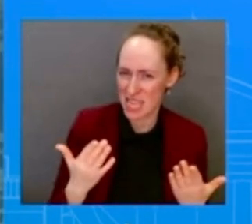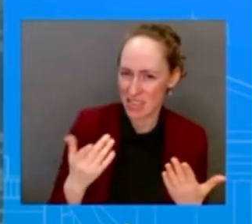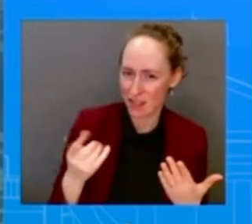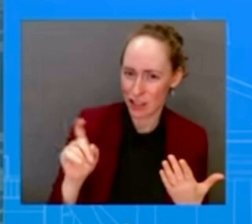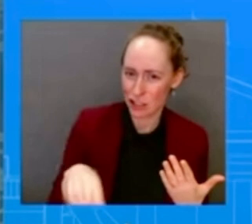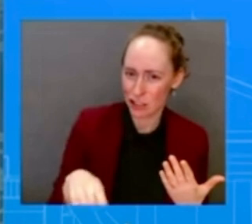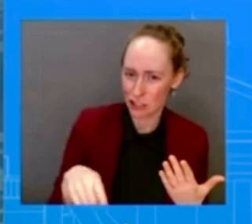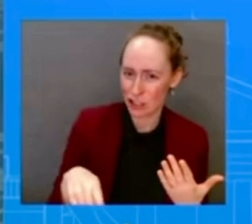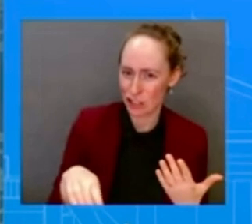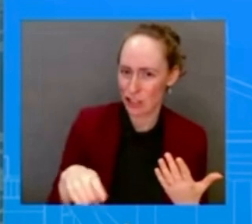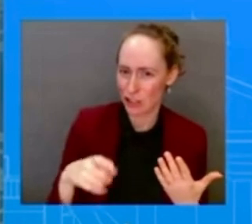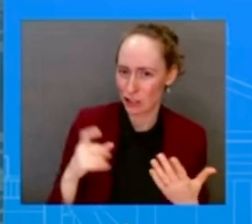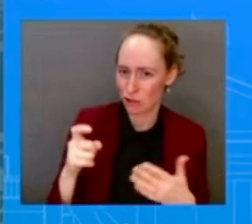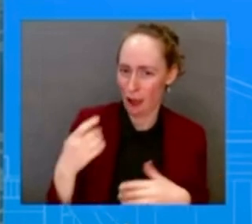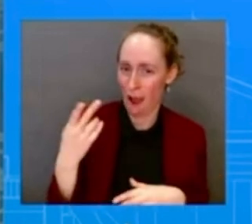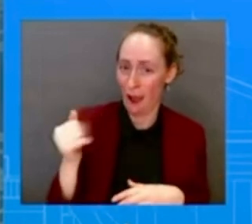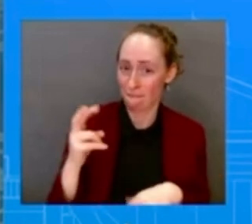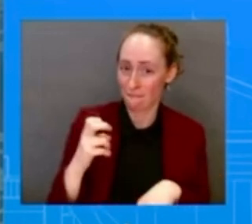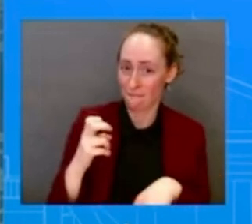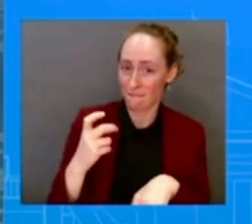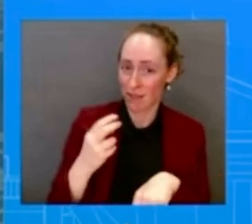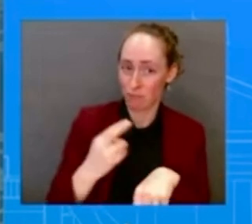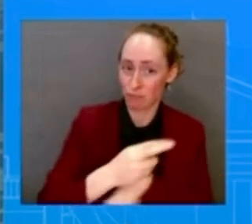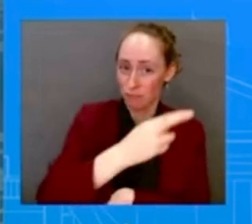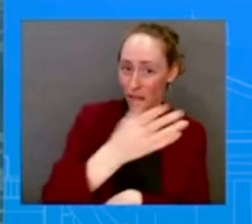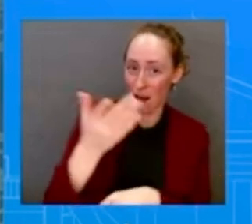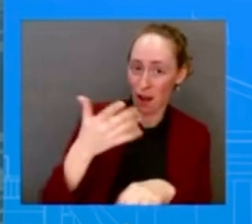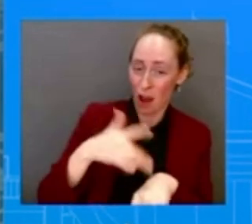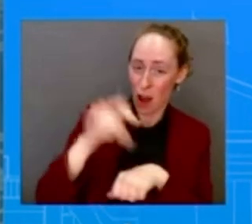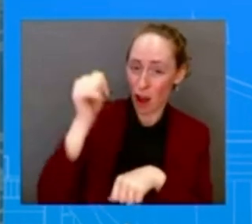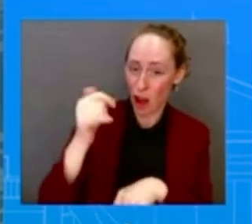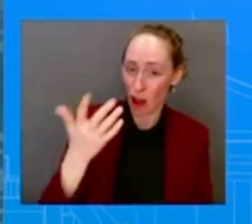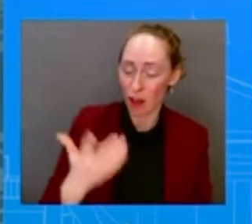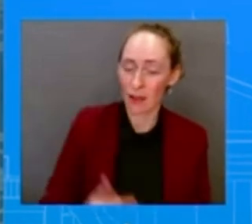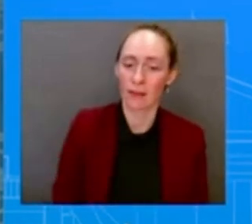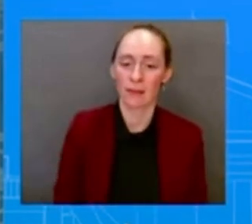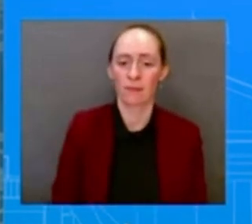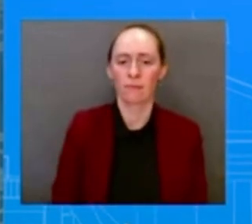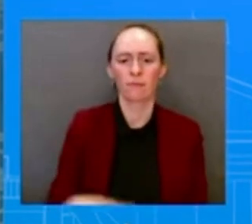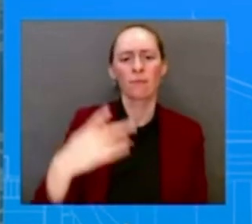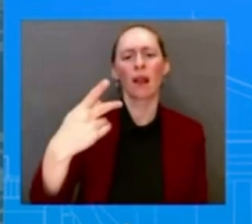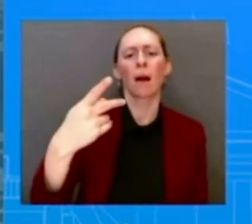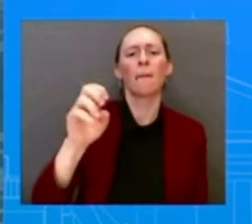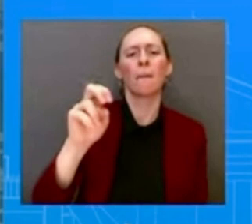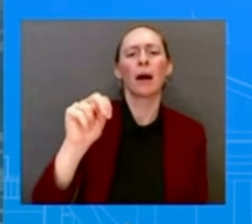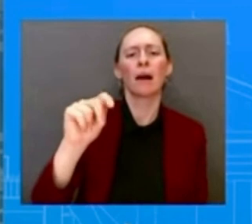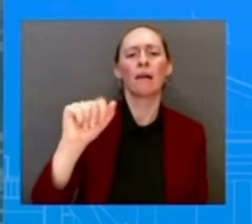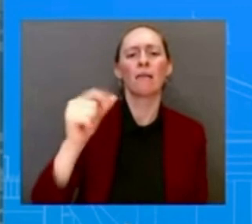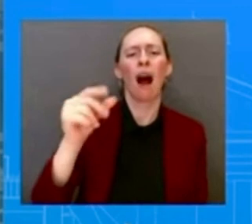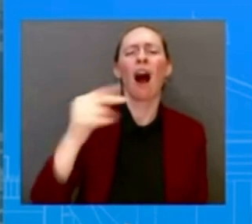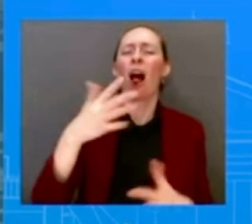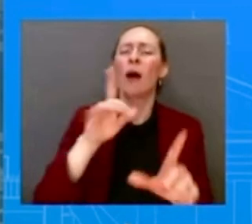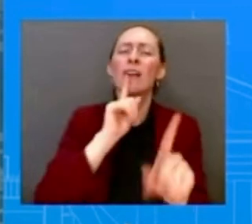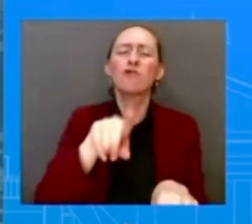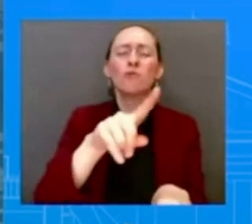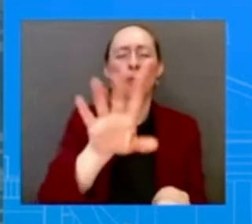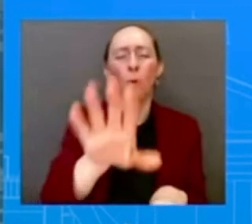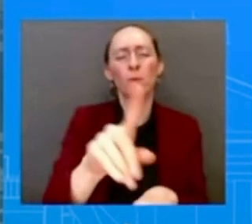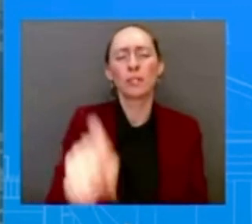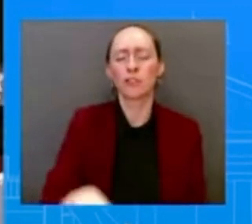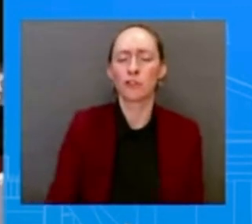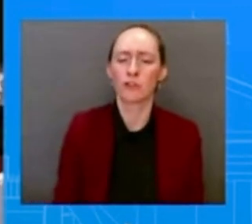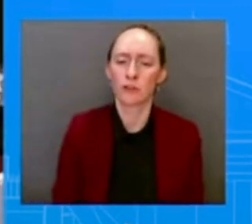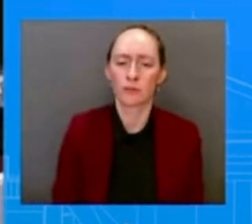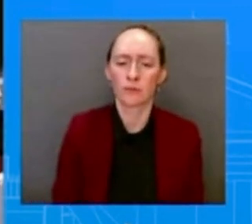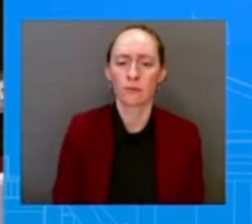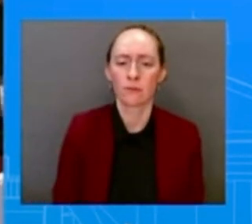they should have or could have shot it down over Alaska airspace. I would refer you to, it was two hours and hours of testimony yesterday on that. On